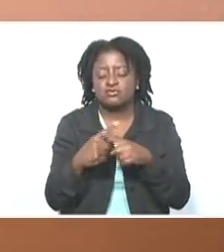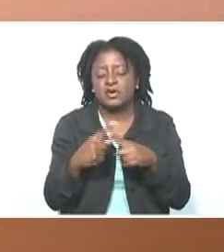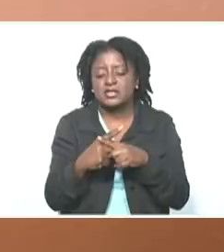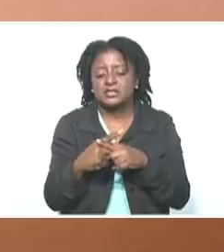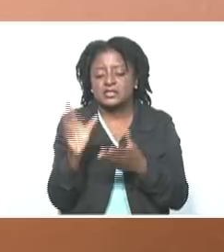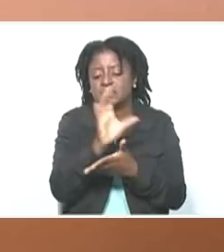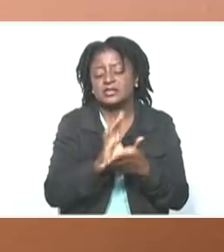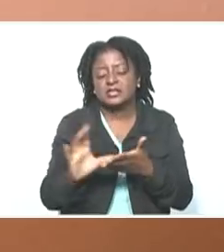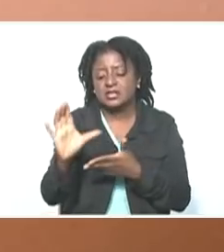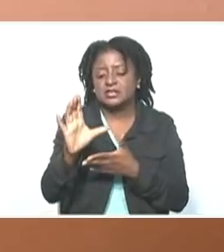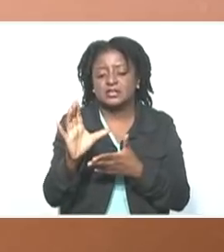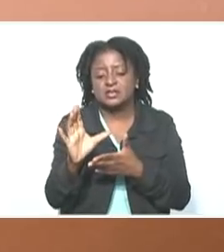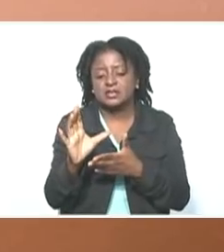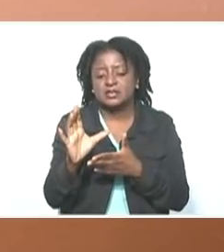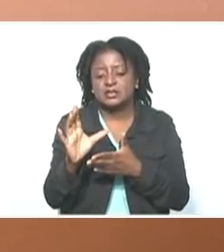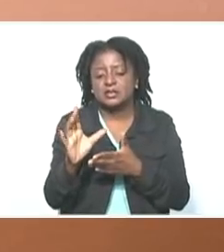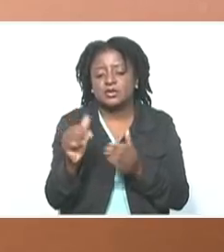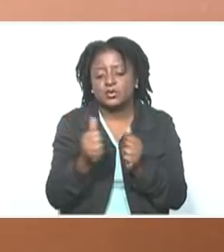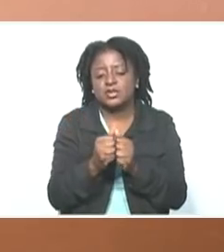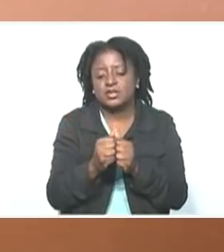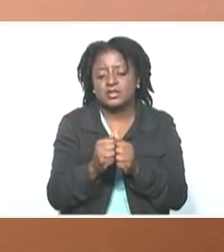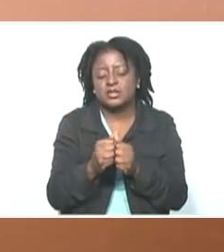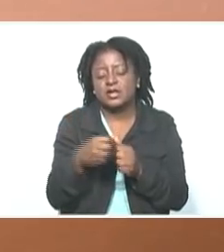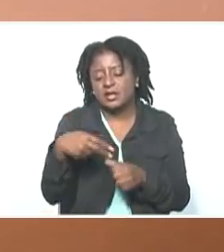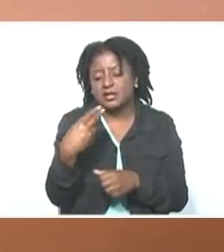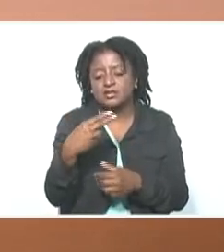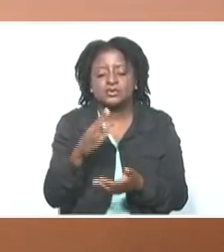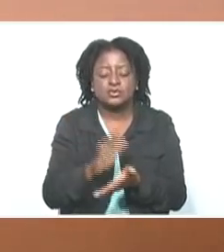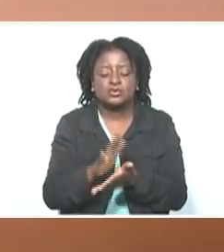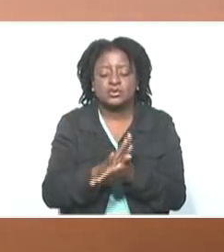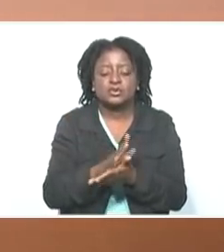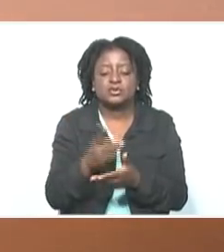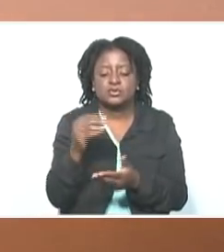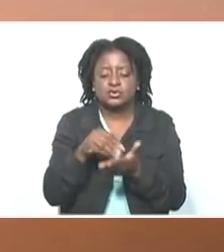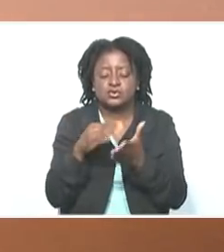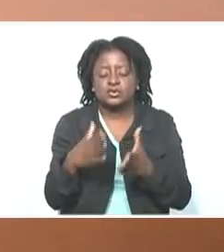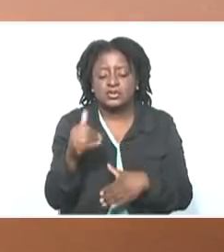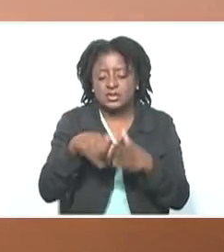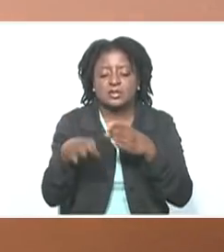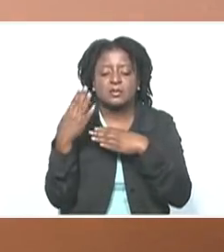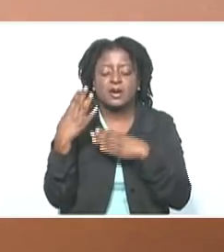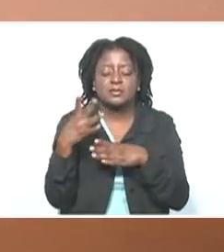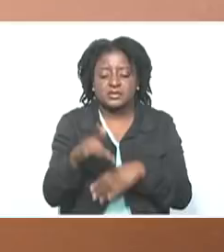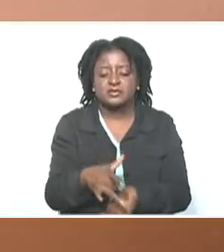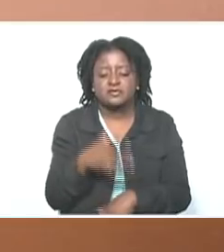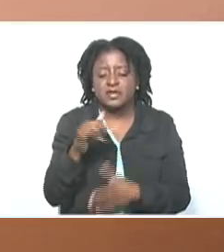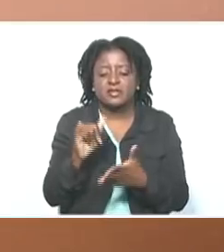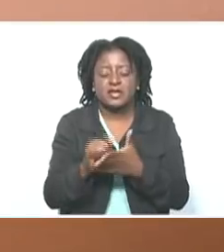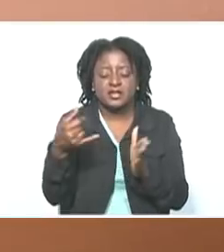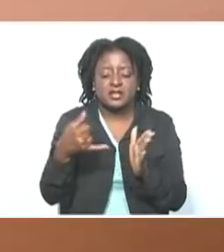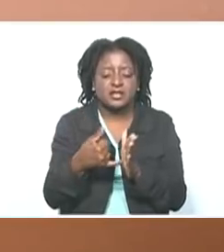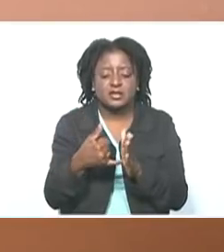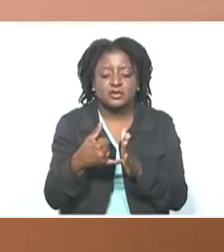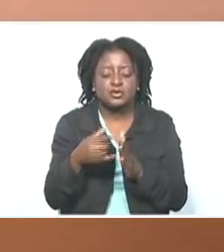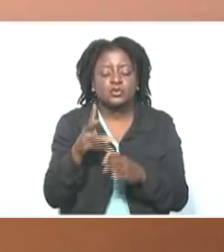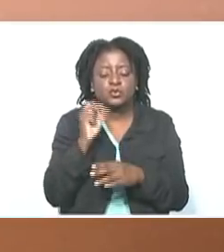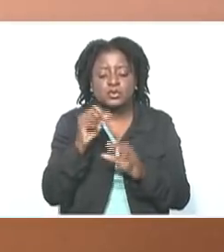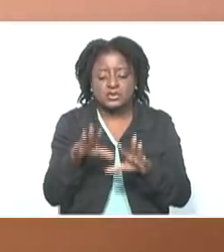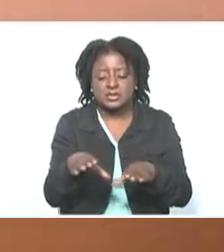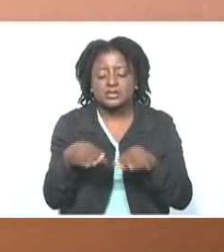Center with secondary high school students in the Bahamas felt that it was